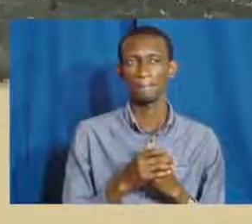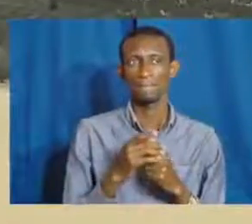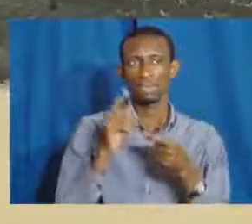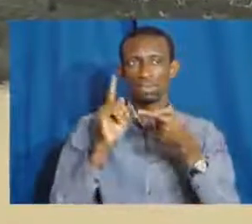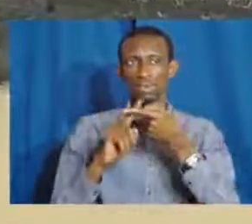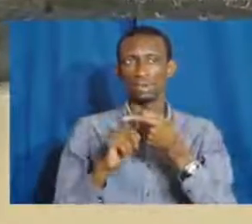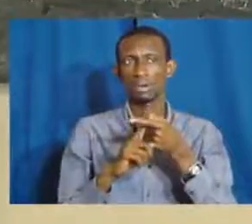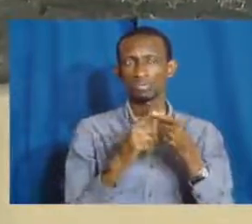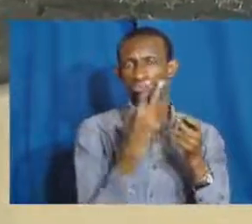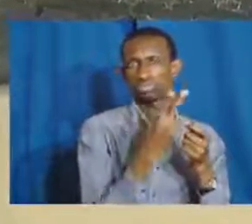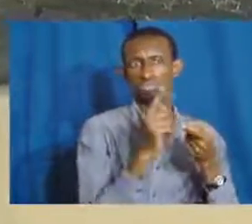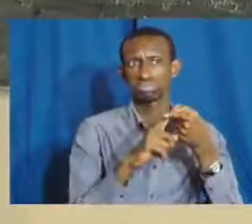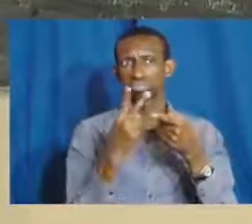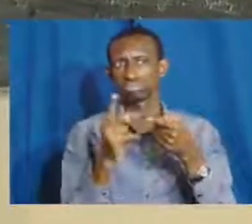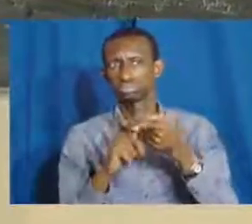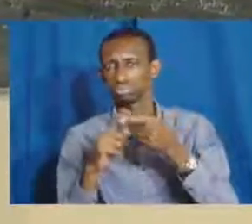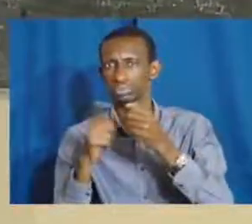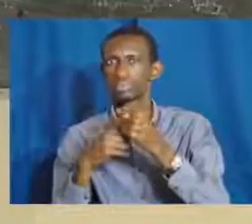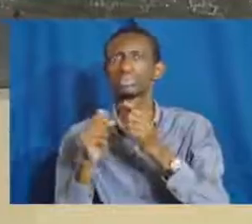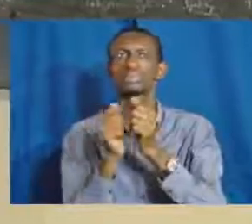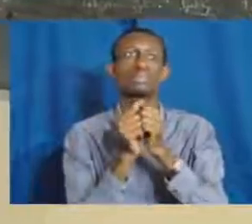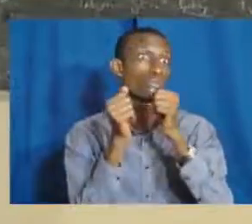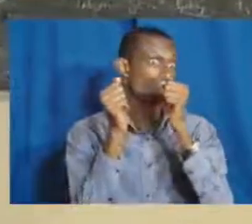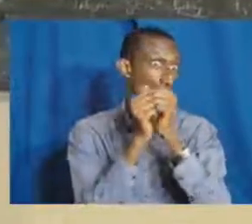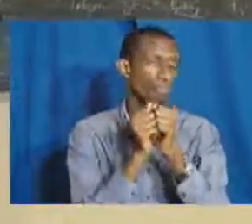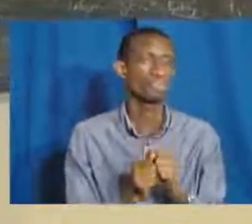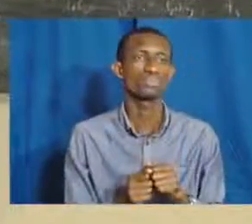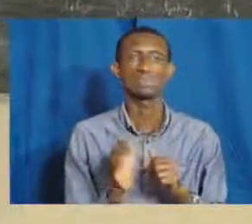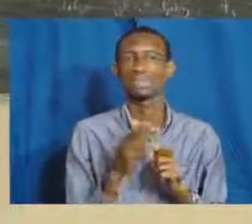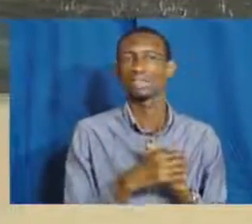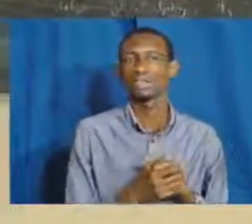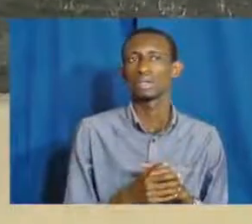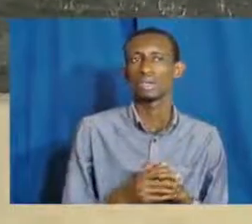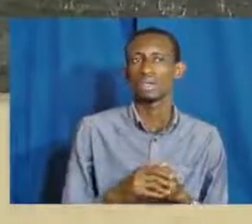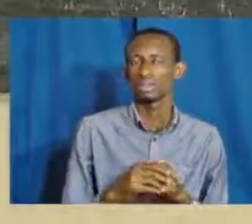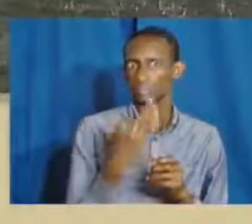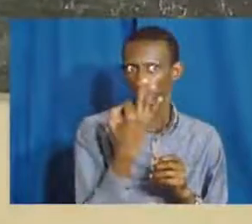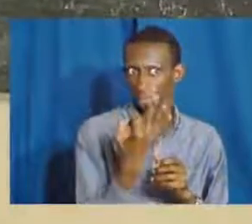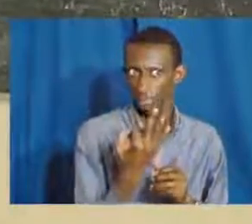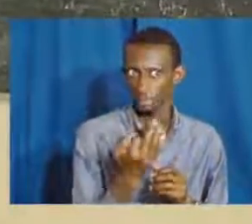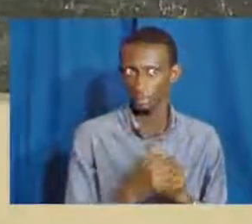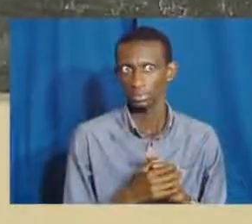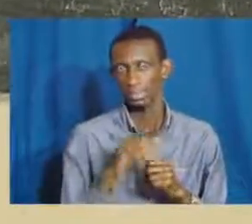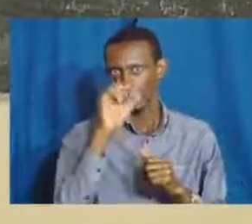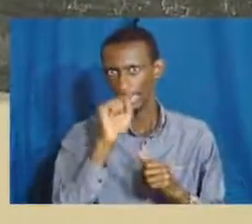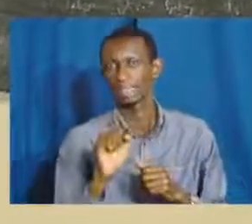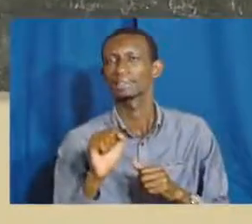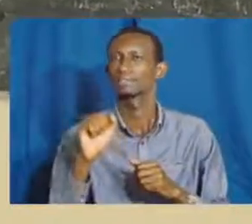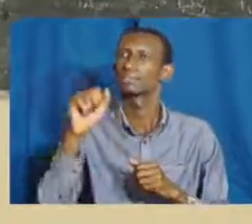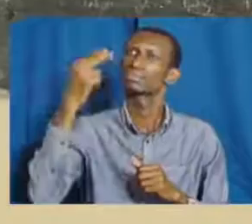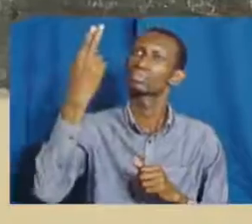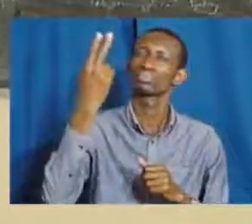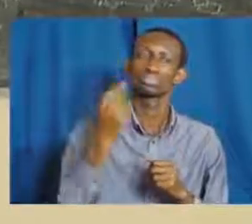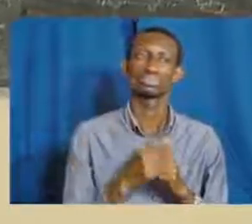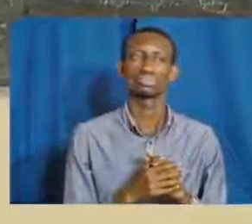is 10. Then we have 3s. We have said 12. So it is S2. These are 12